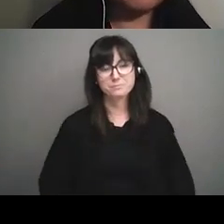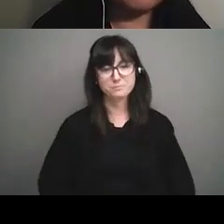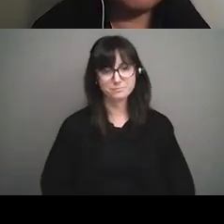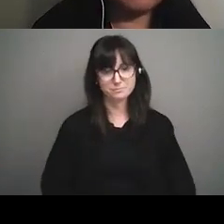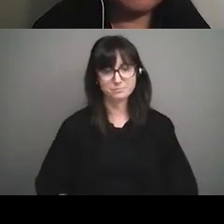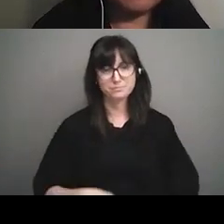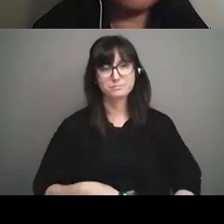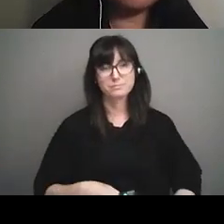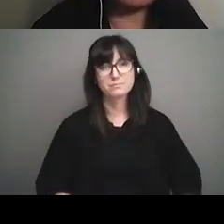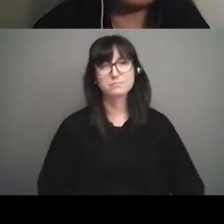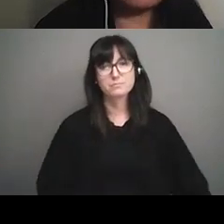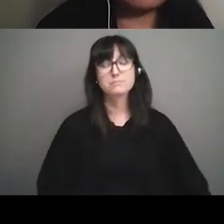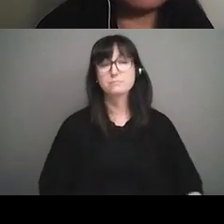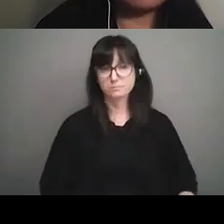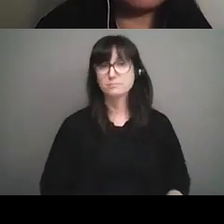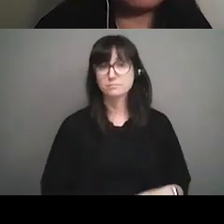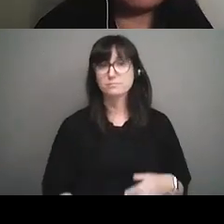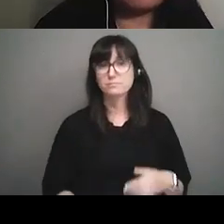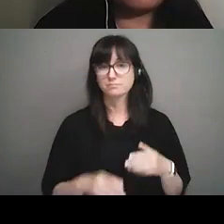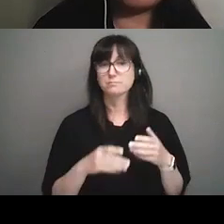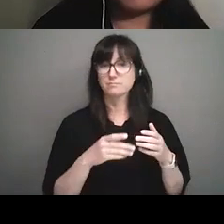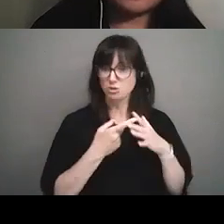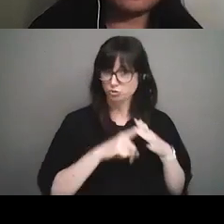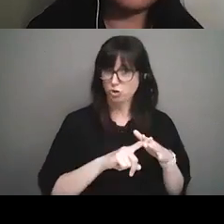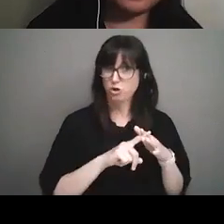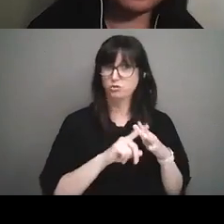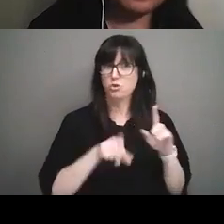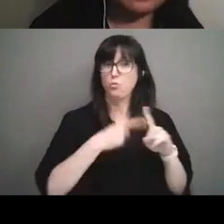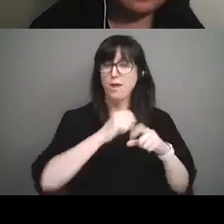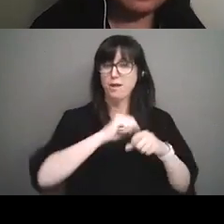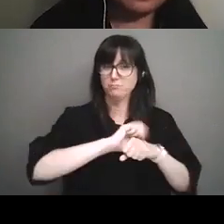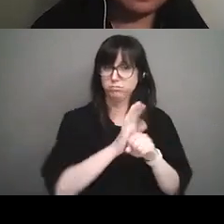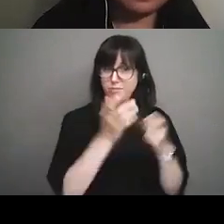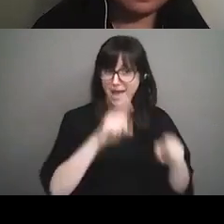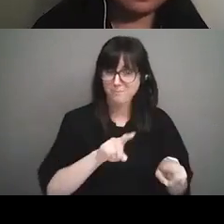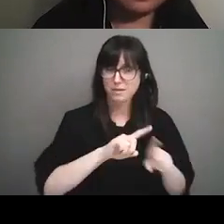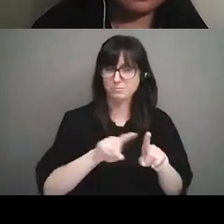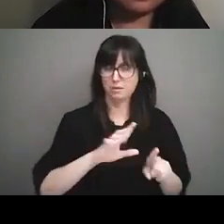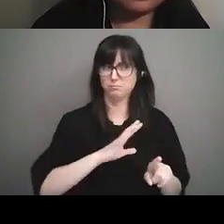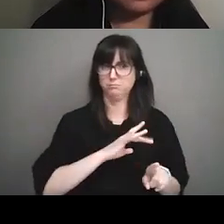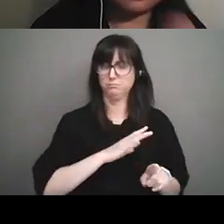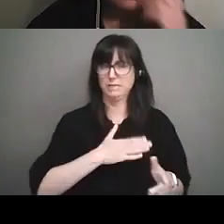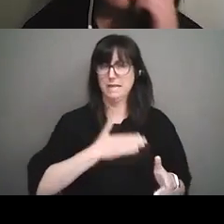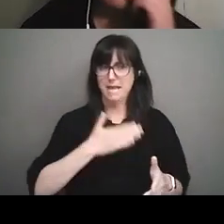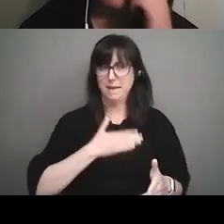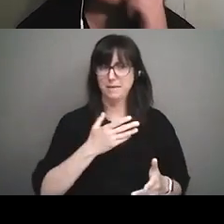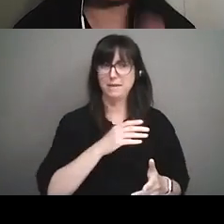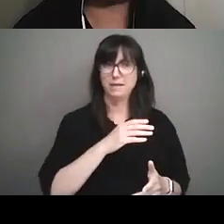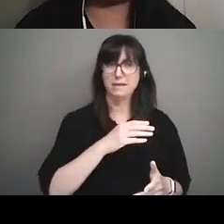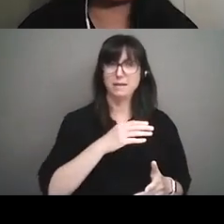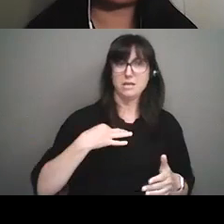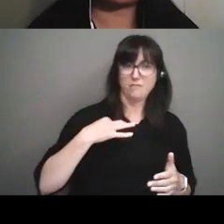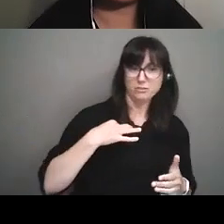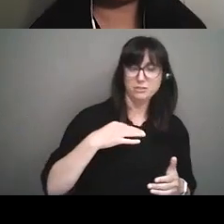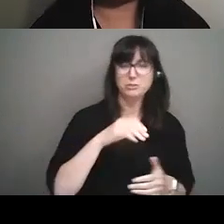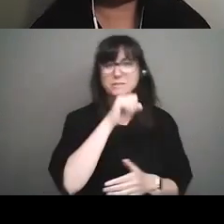So even though we started as a COVID initiative, we're really pleased to see that the students and seniors are really forming very